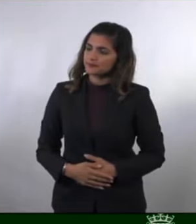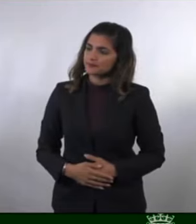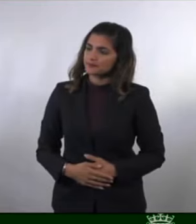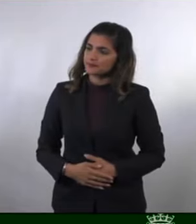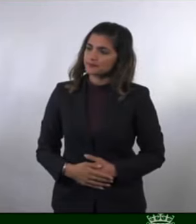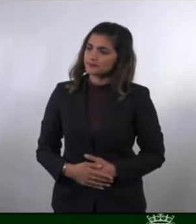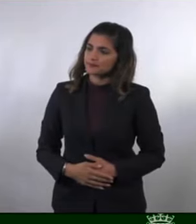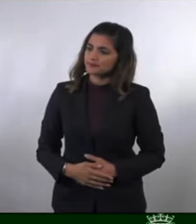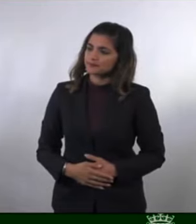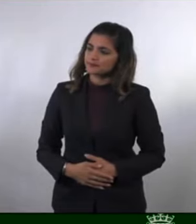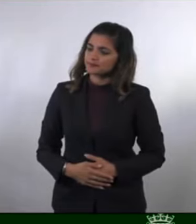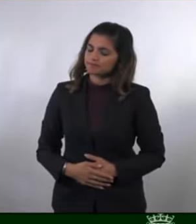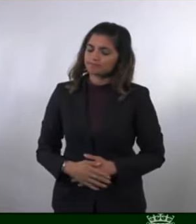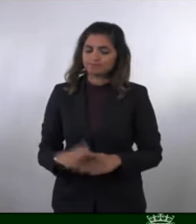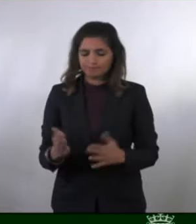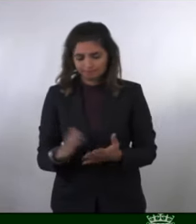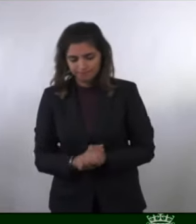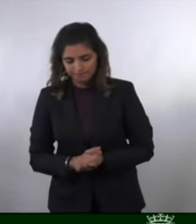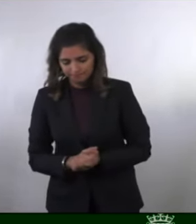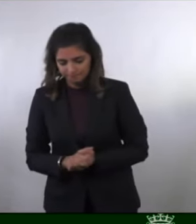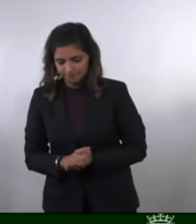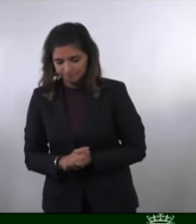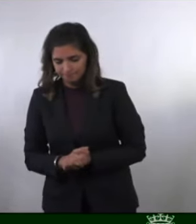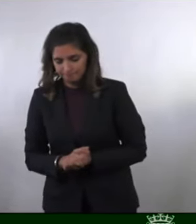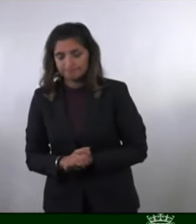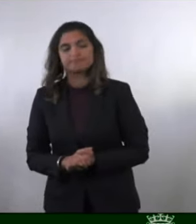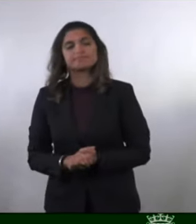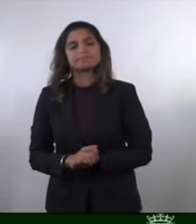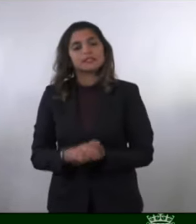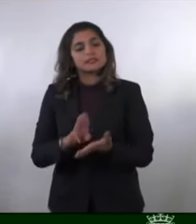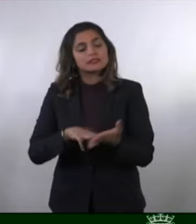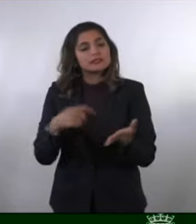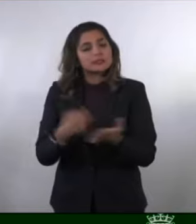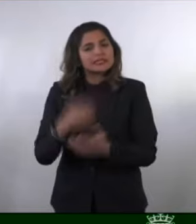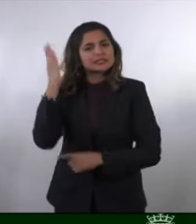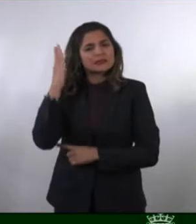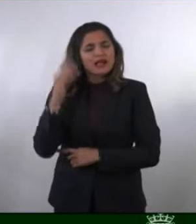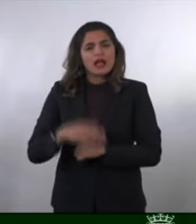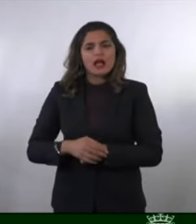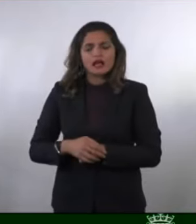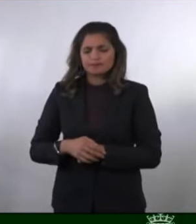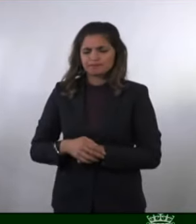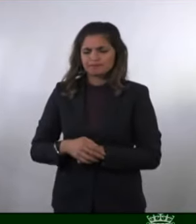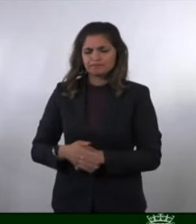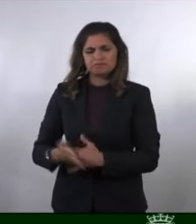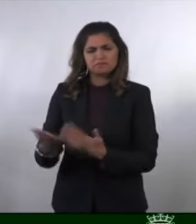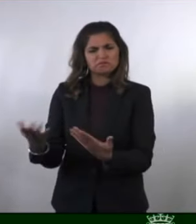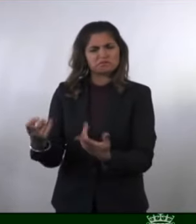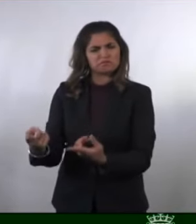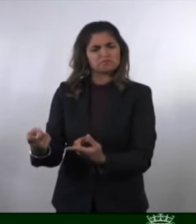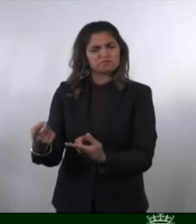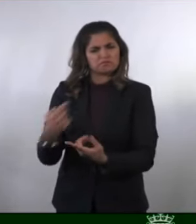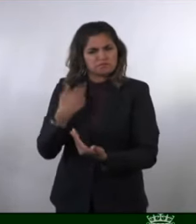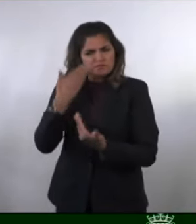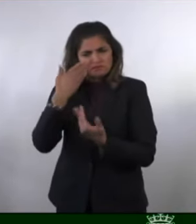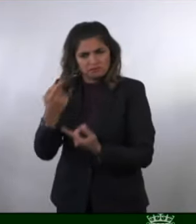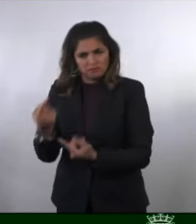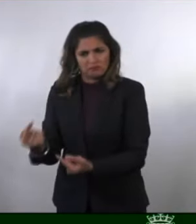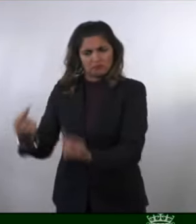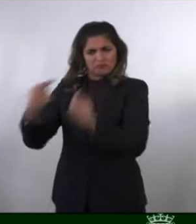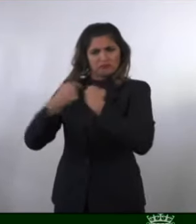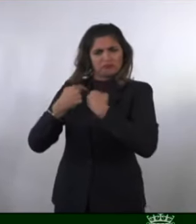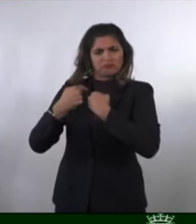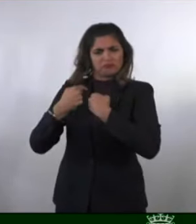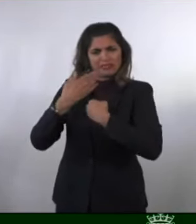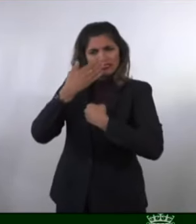Mr. Speaker, and I think I don't know who the right honourable gentleman means in his attack on those who